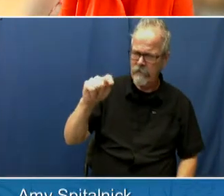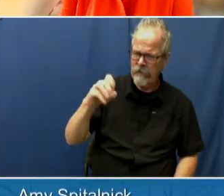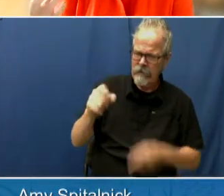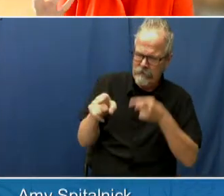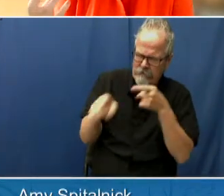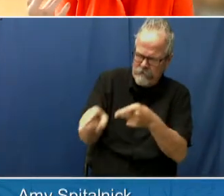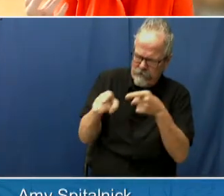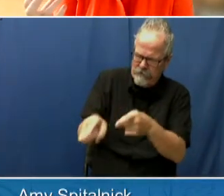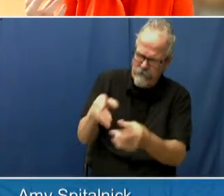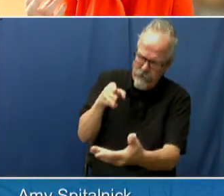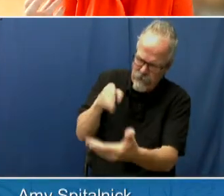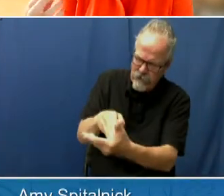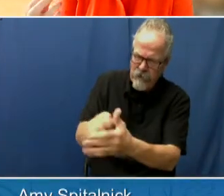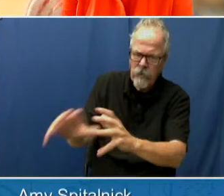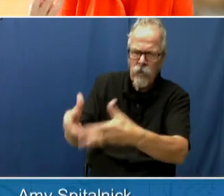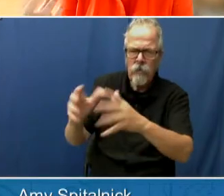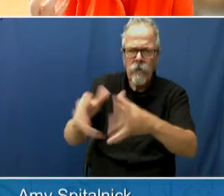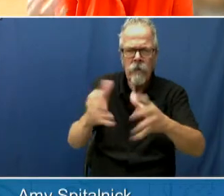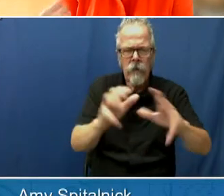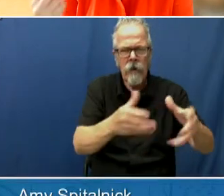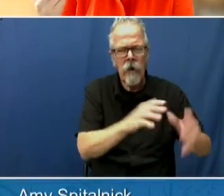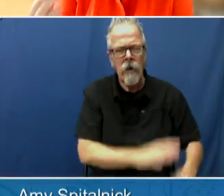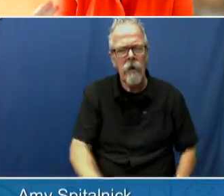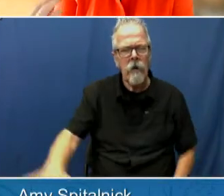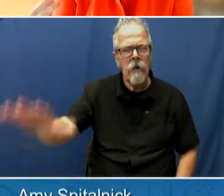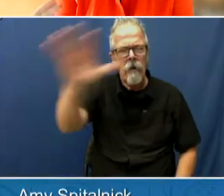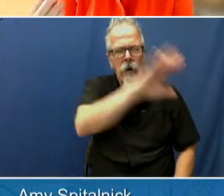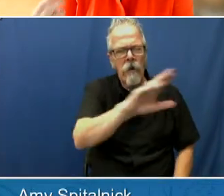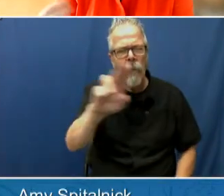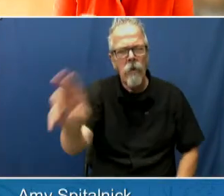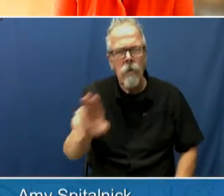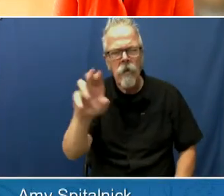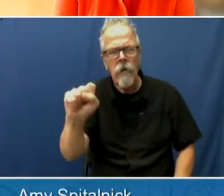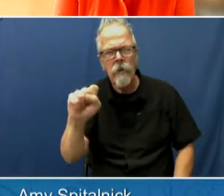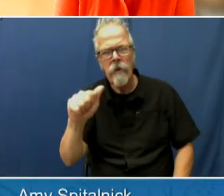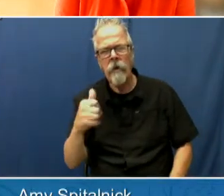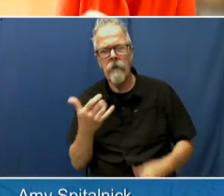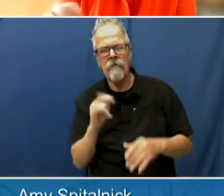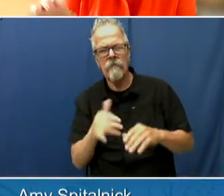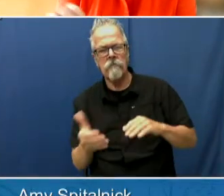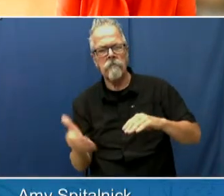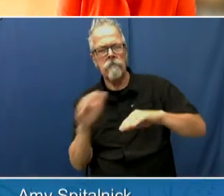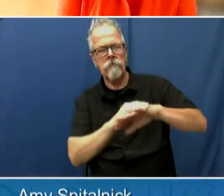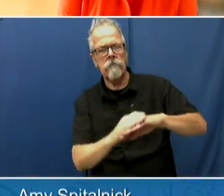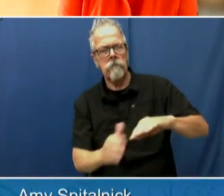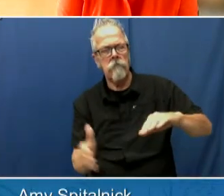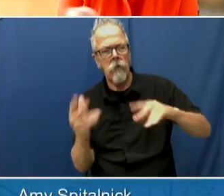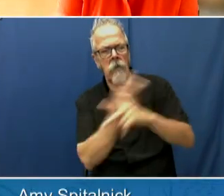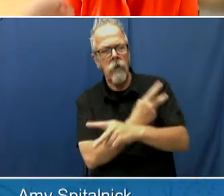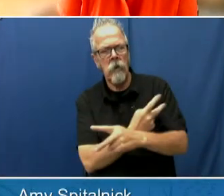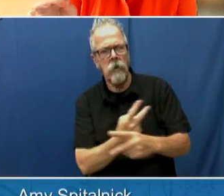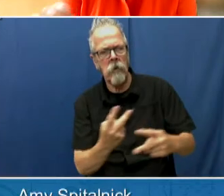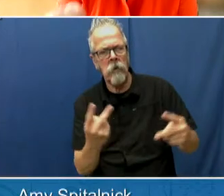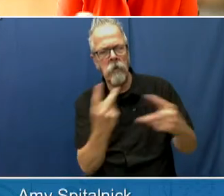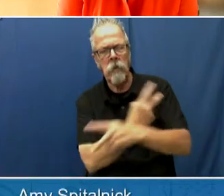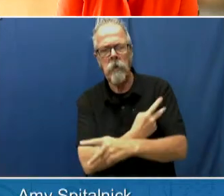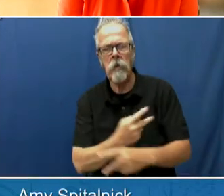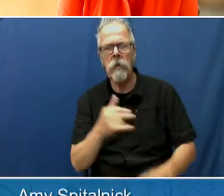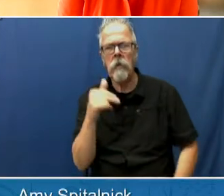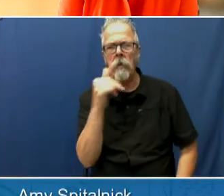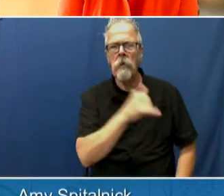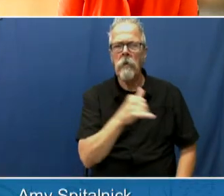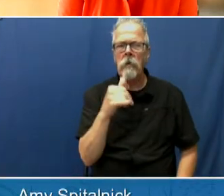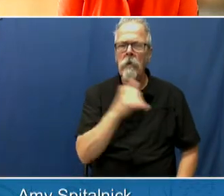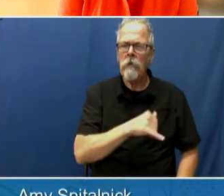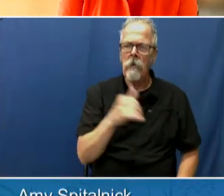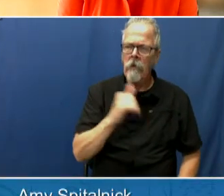is becoming increasingly mainstream and manifesting in so many ways. And so while the exact details of how this extremism plays